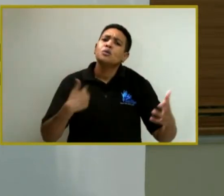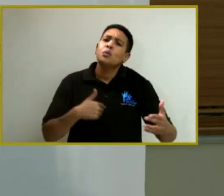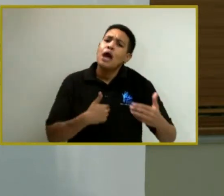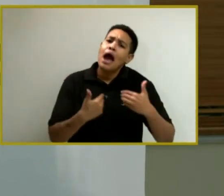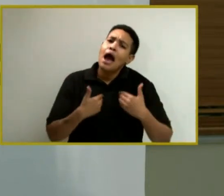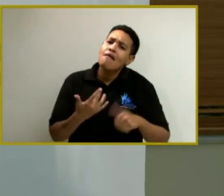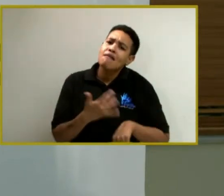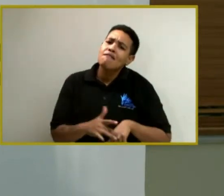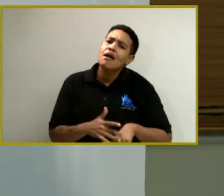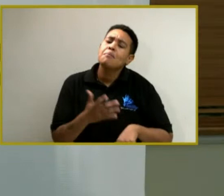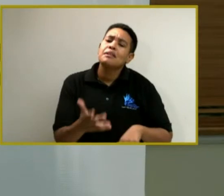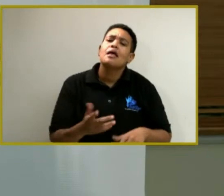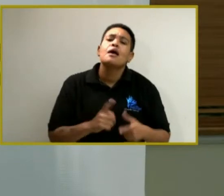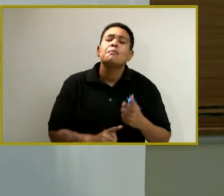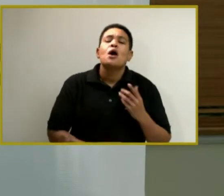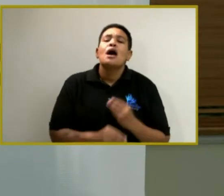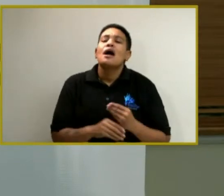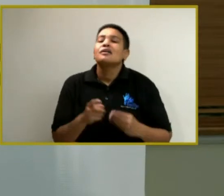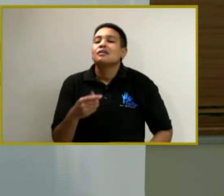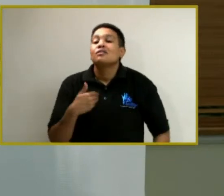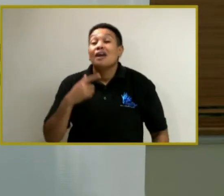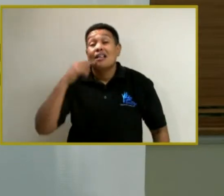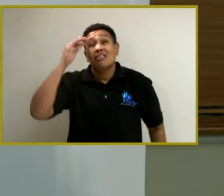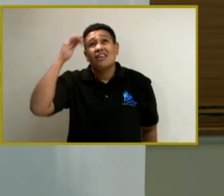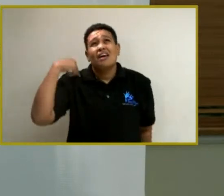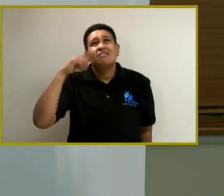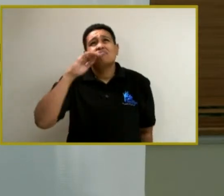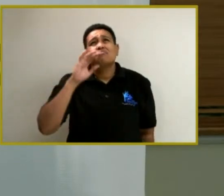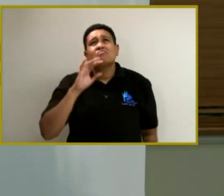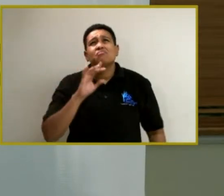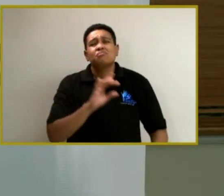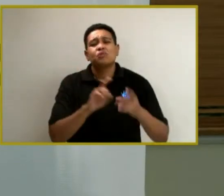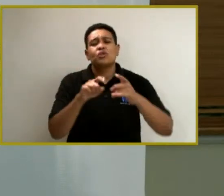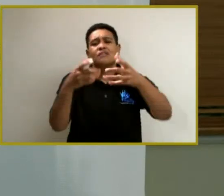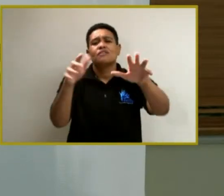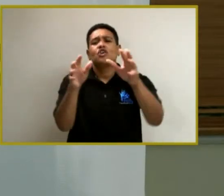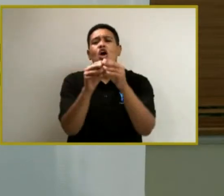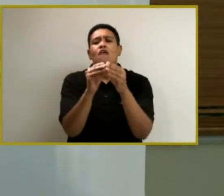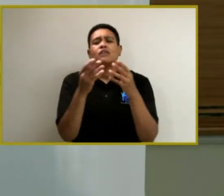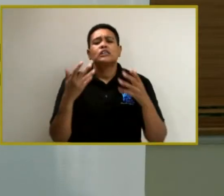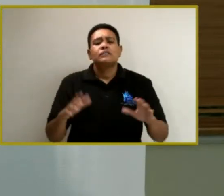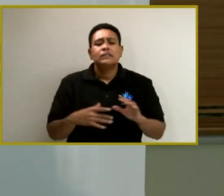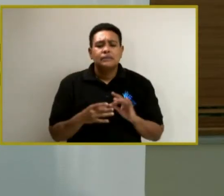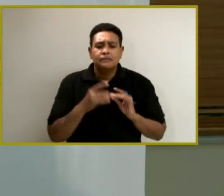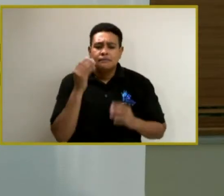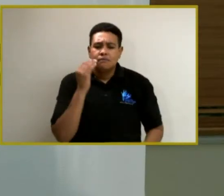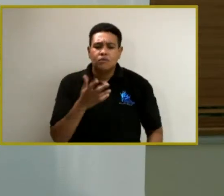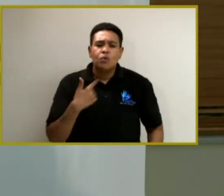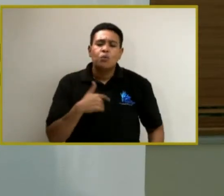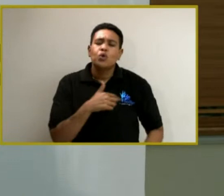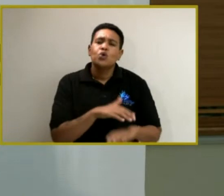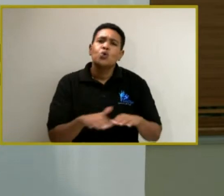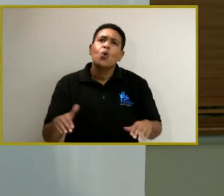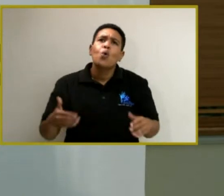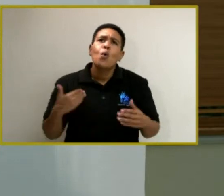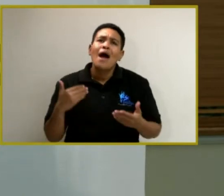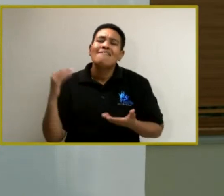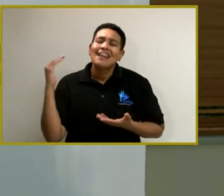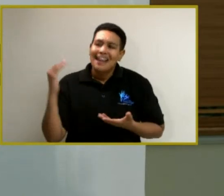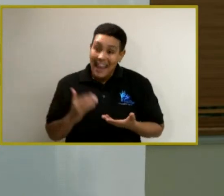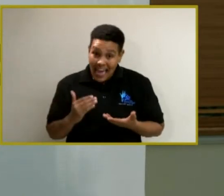But and there has been, and I think I've spoken about this at the press conference before, that we have